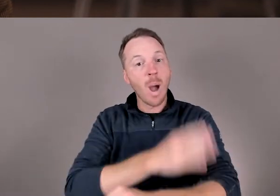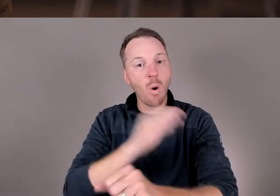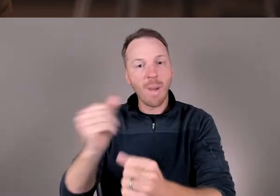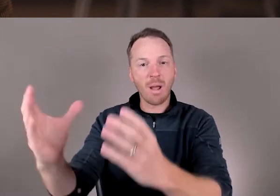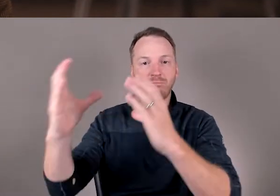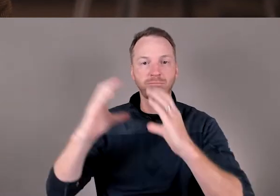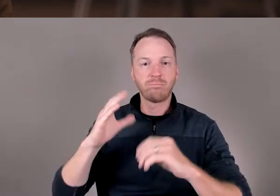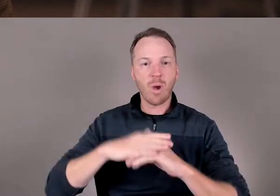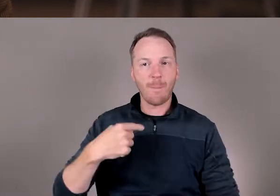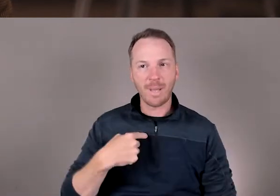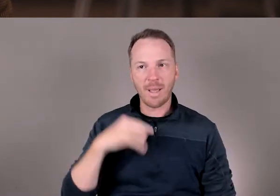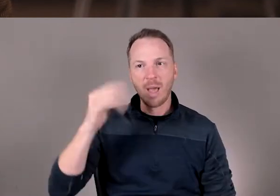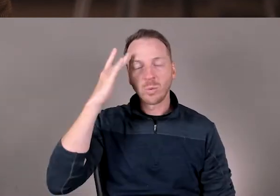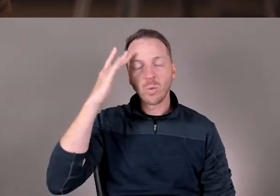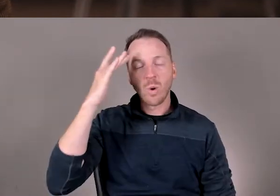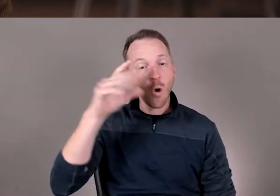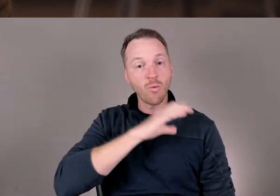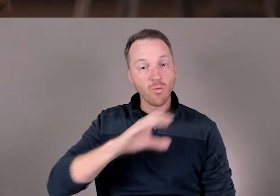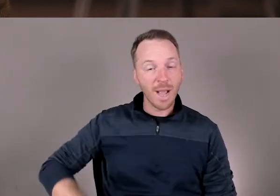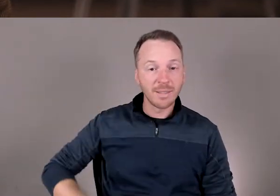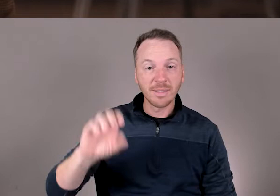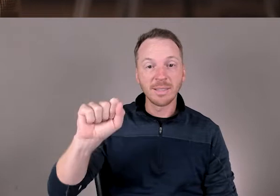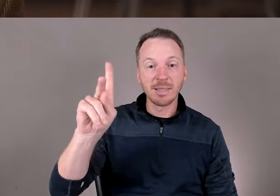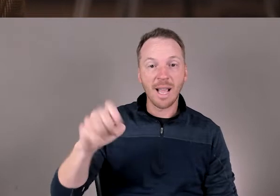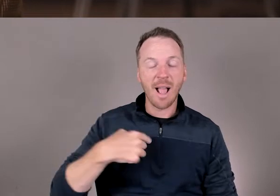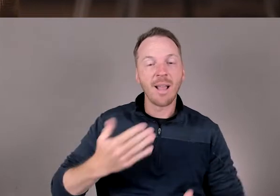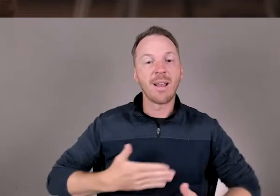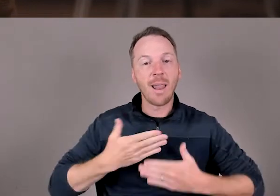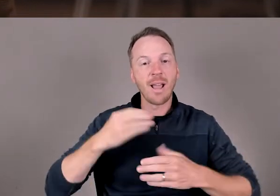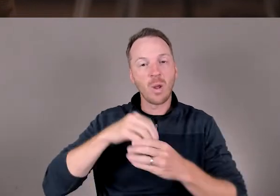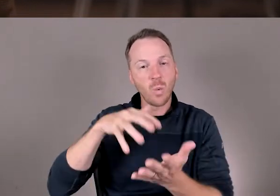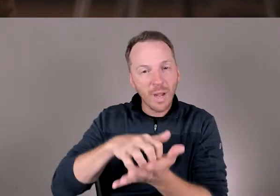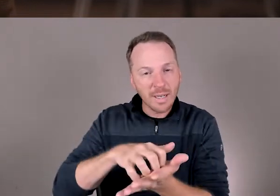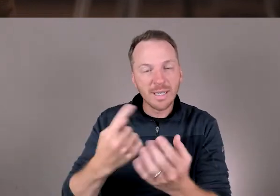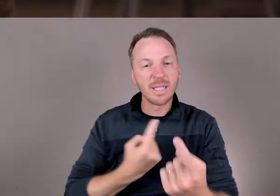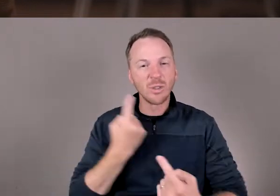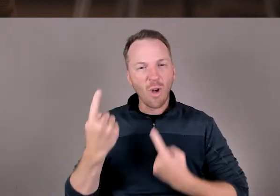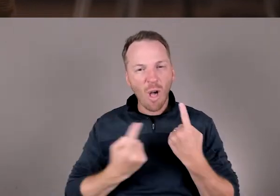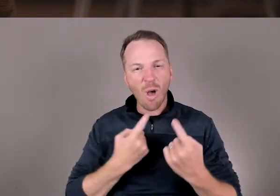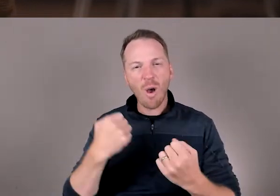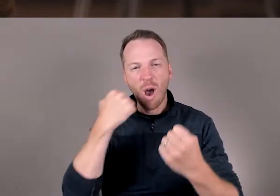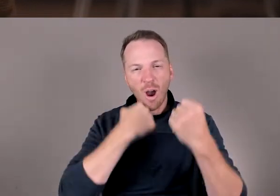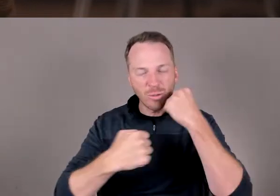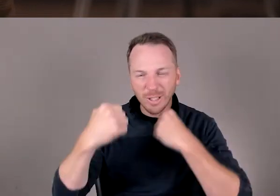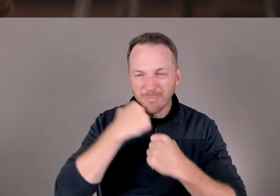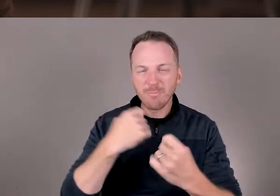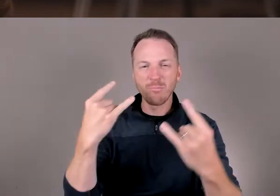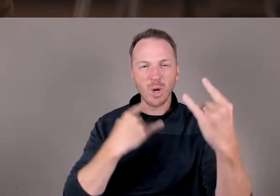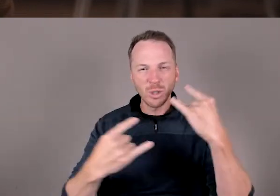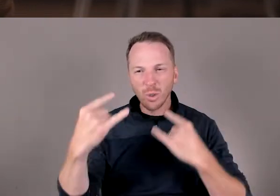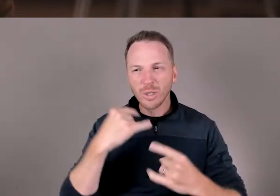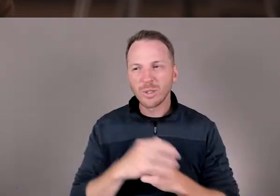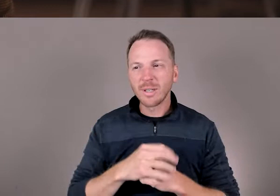me. That is why, for Christ's sake, I delight in weaknesses and insults, in hardships, in